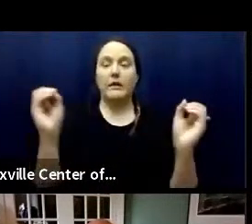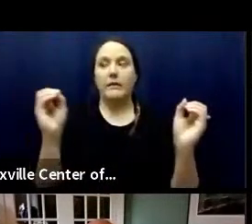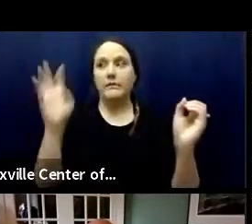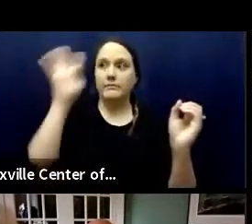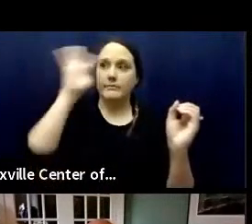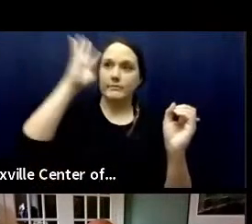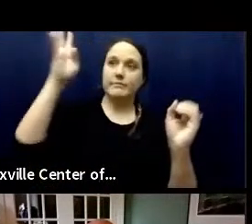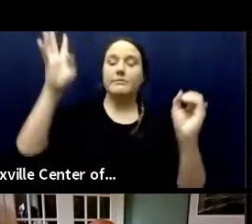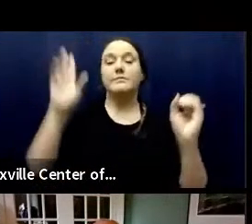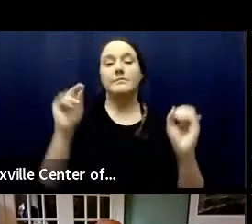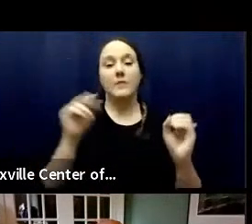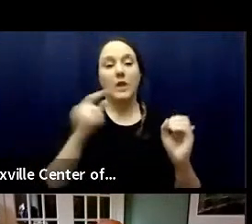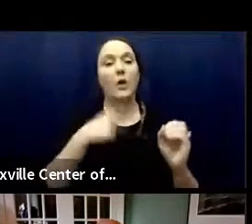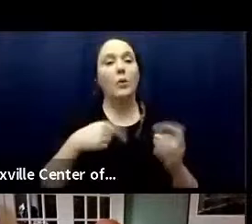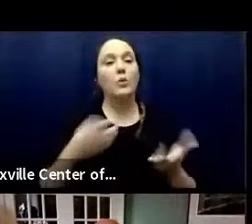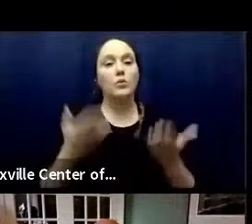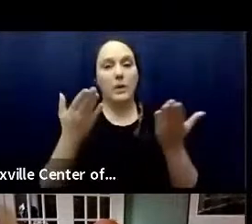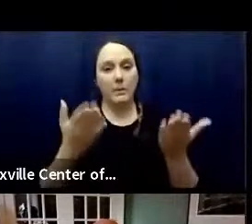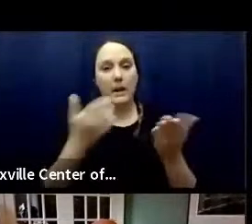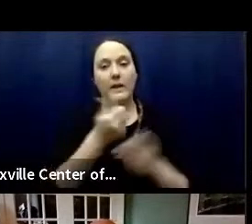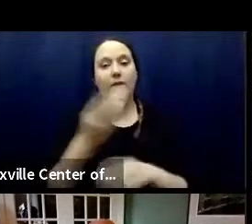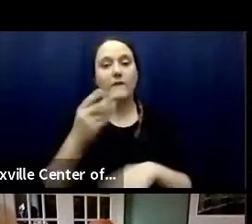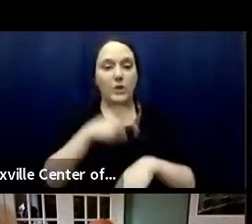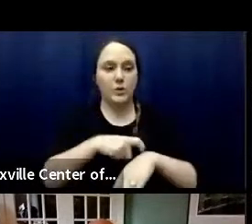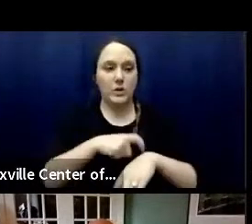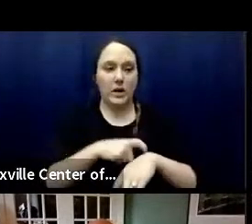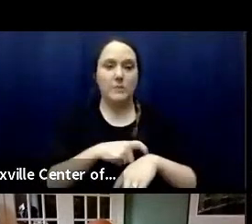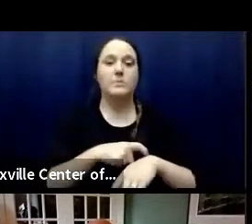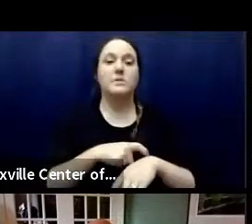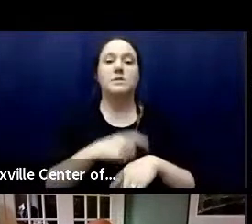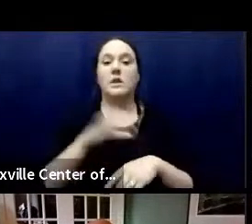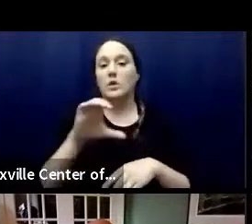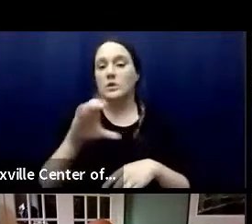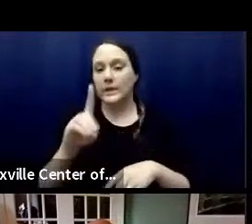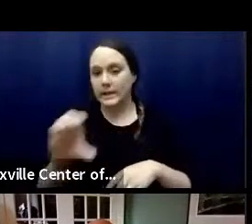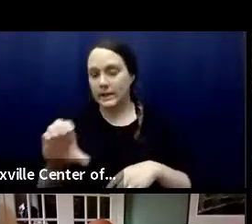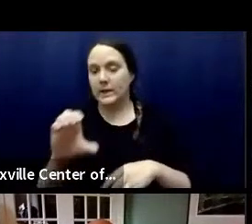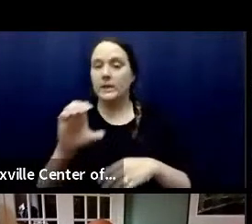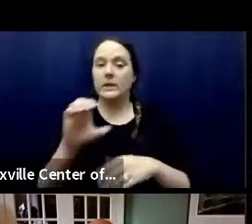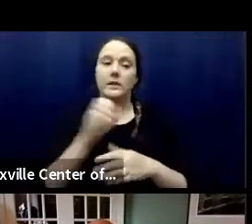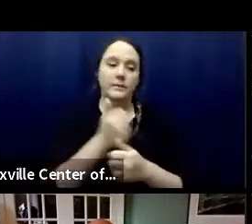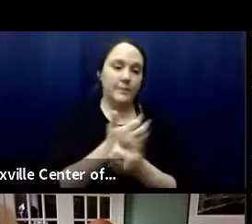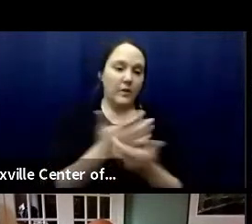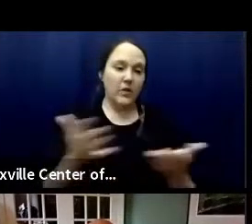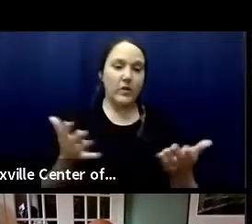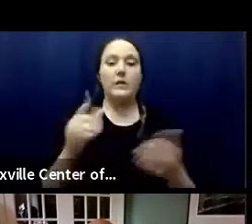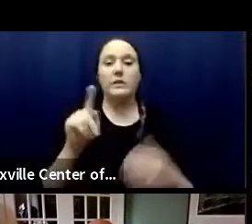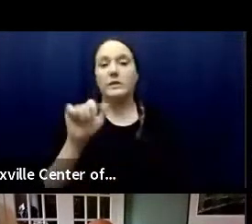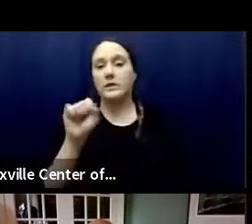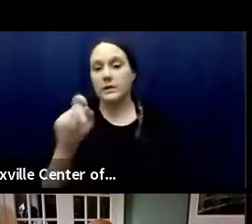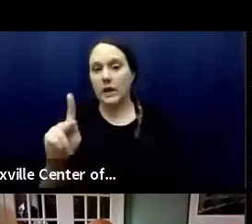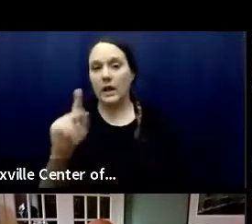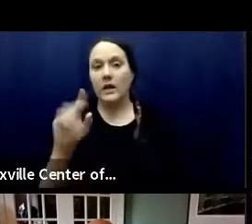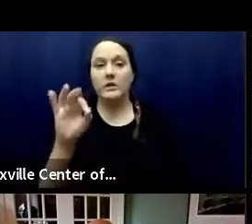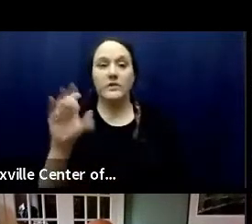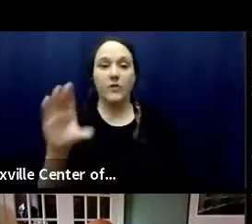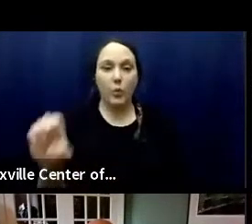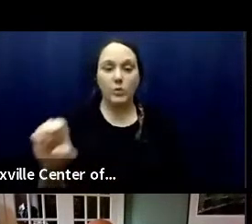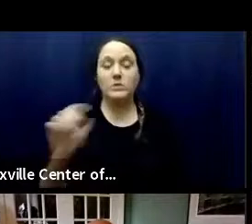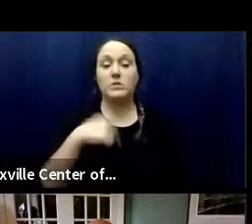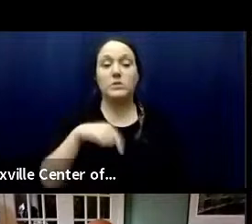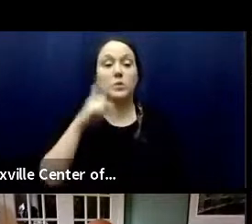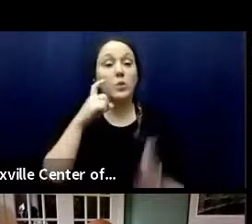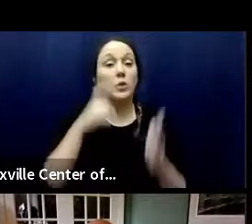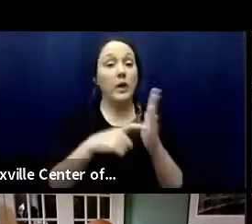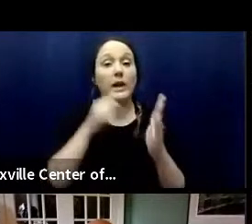has been recommended numerous times, White House Task Force, CDC, etc. We recognize it's not the business,